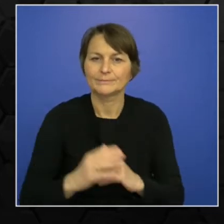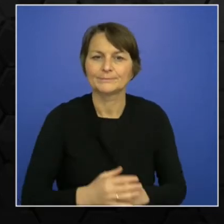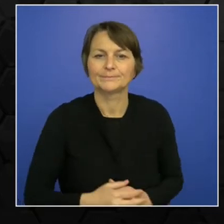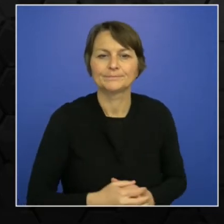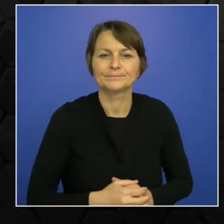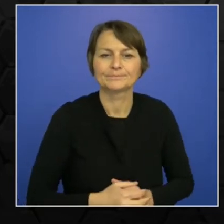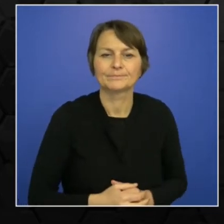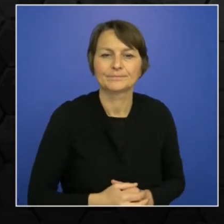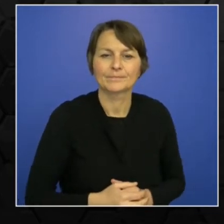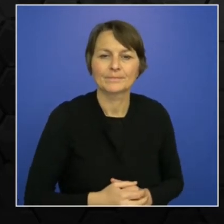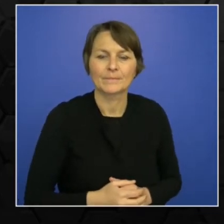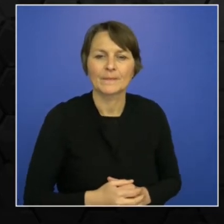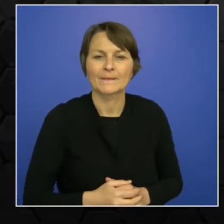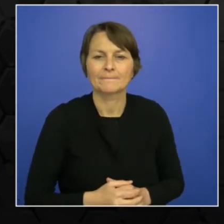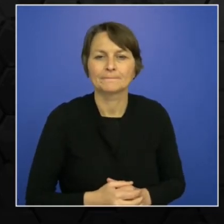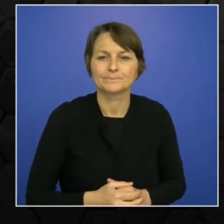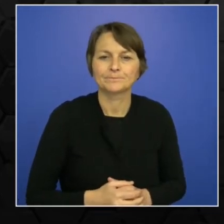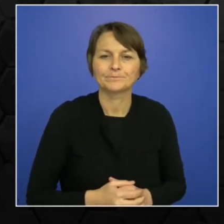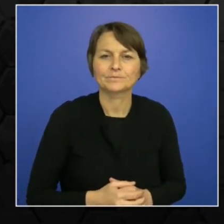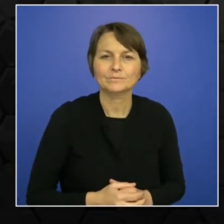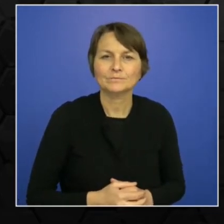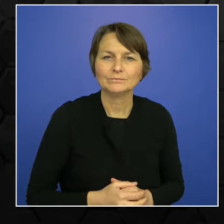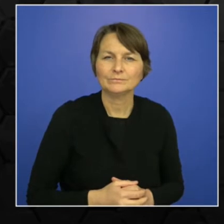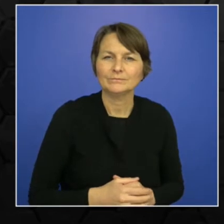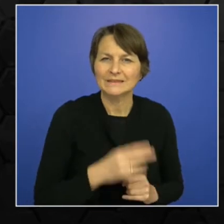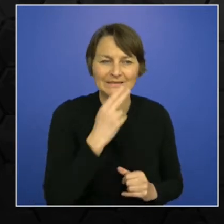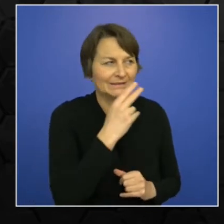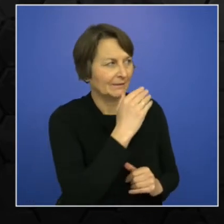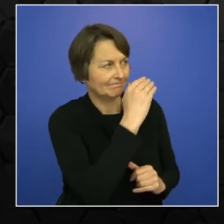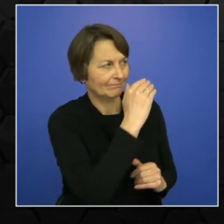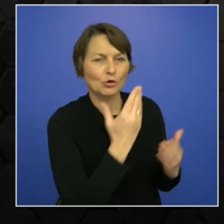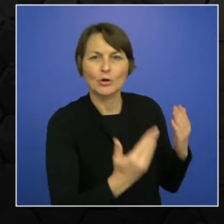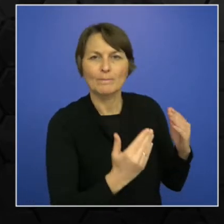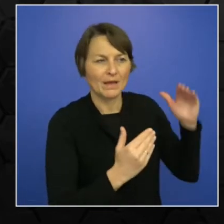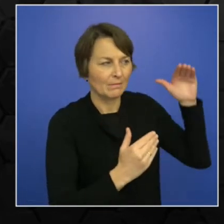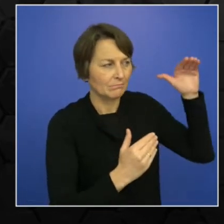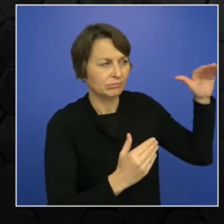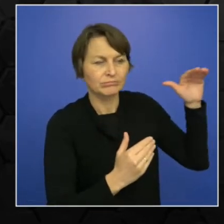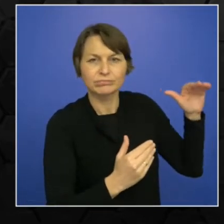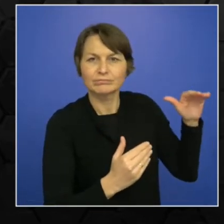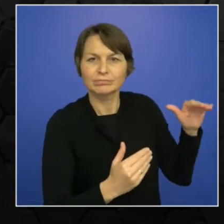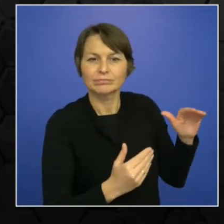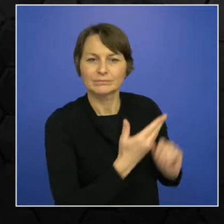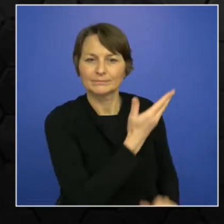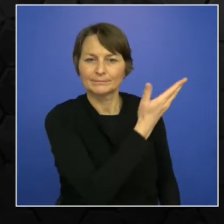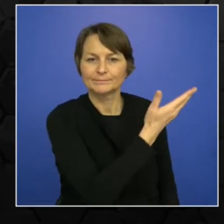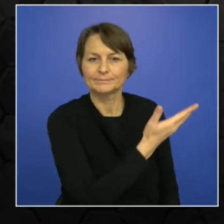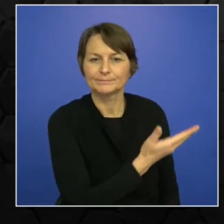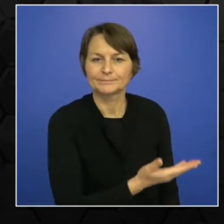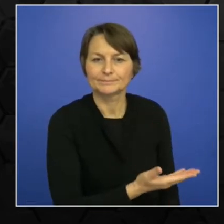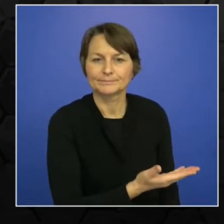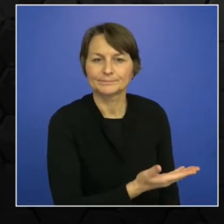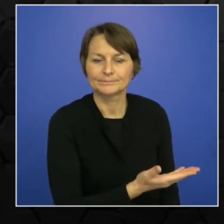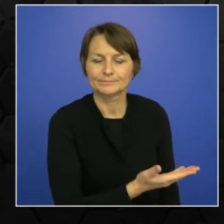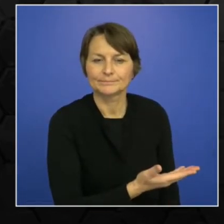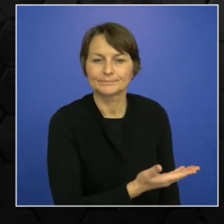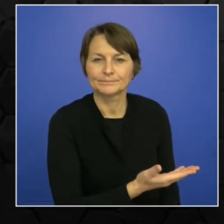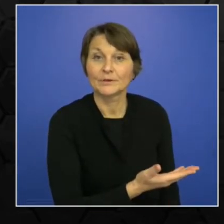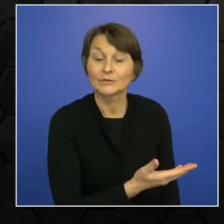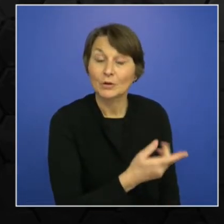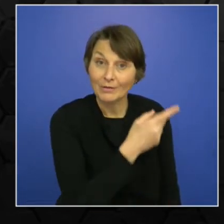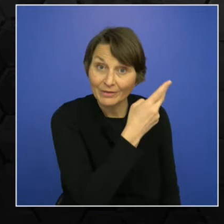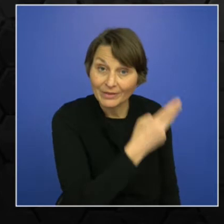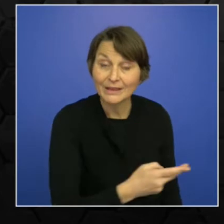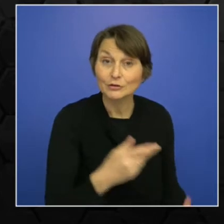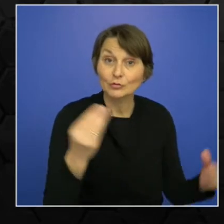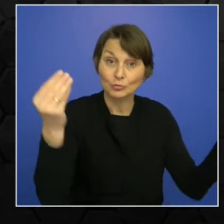parameters by a huge amount, as well as the final trained model size. And these results are just astonishing. And thus,